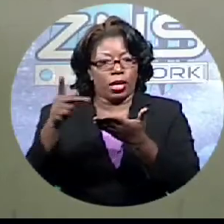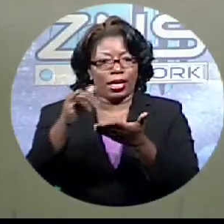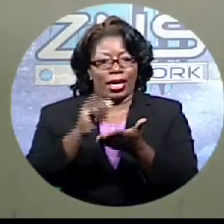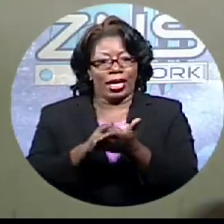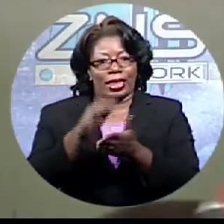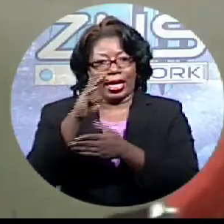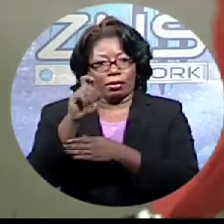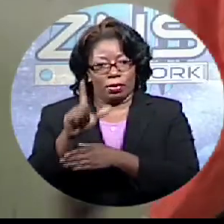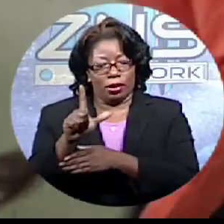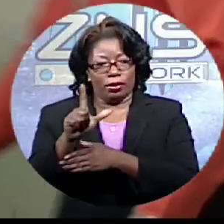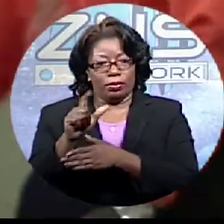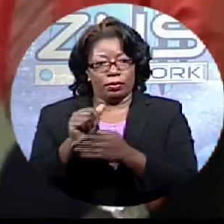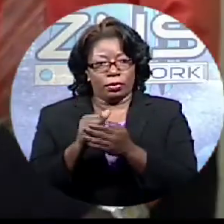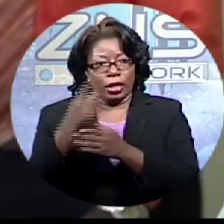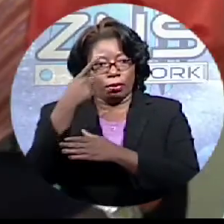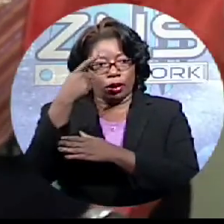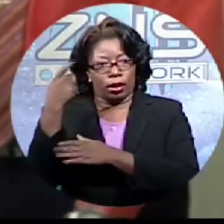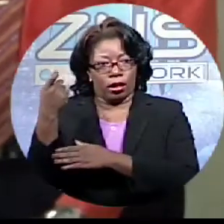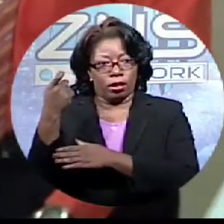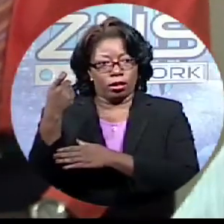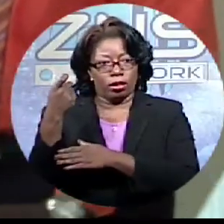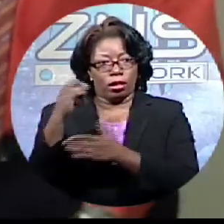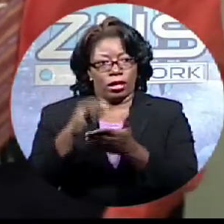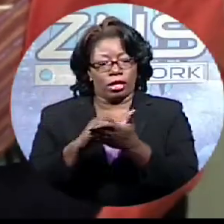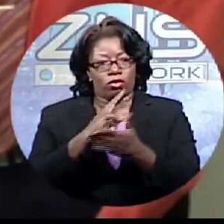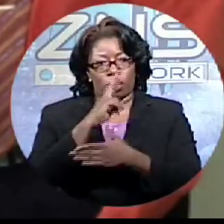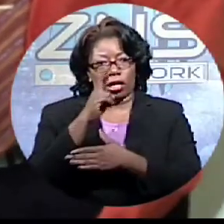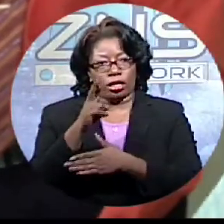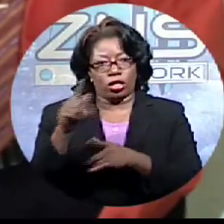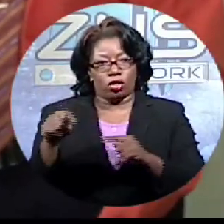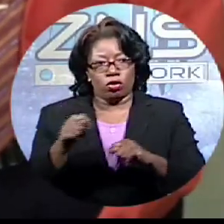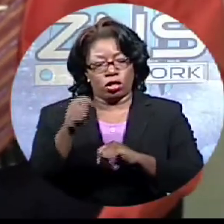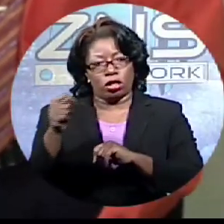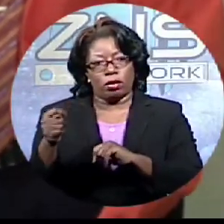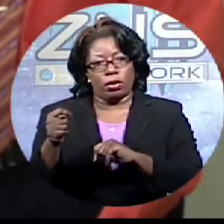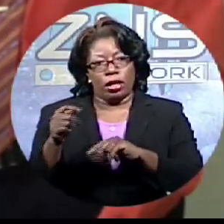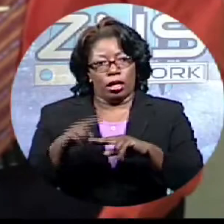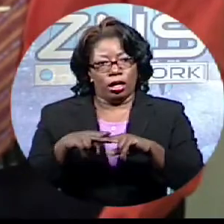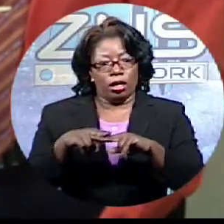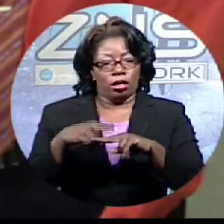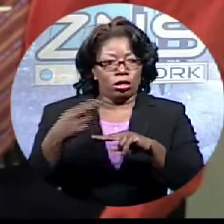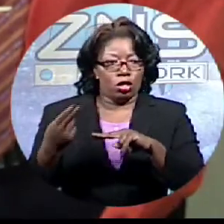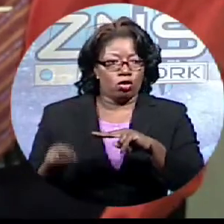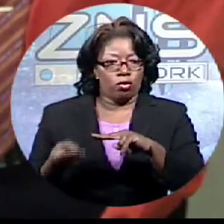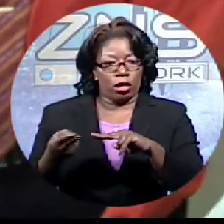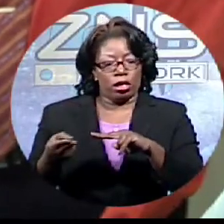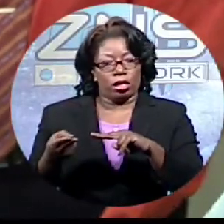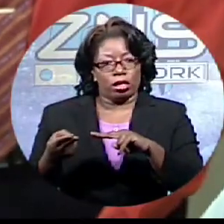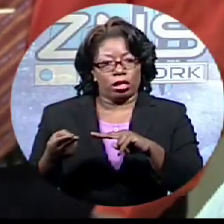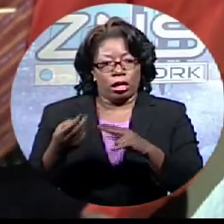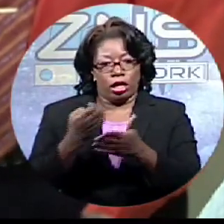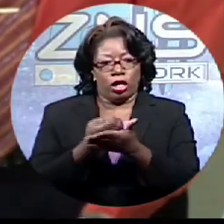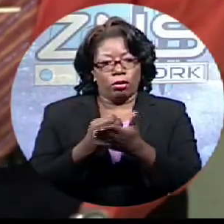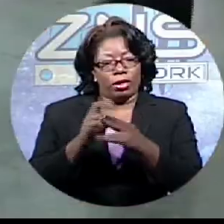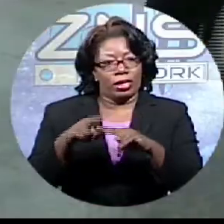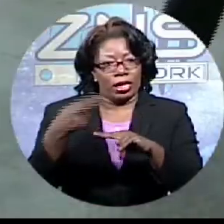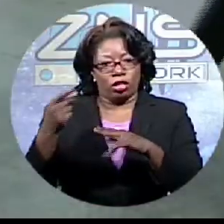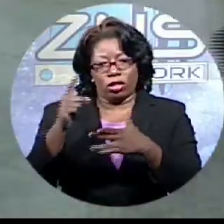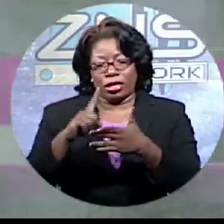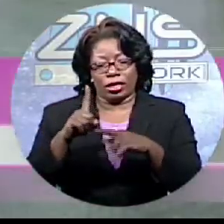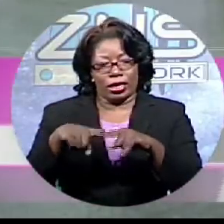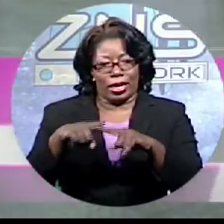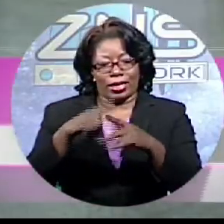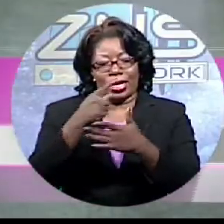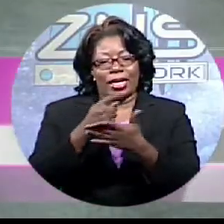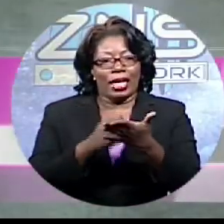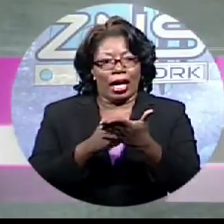for that airport, because that's reality. Tourism is down, the economy is down, and you can't tax your people out of business.